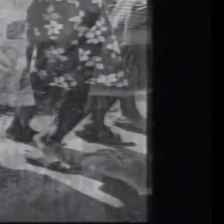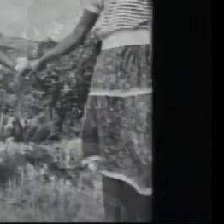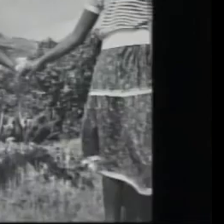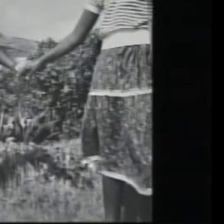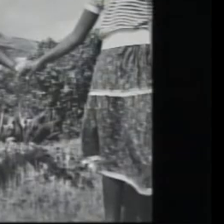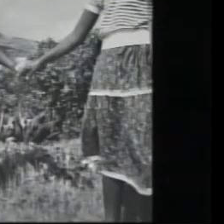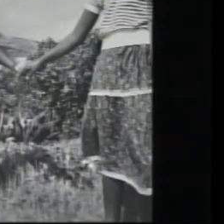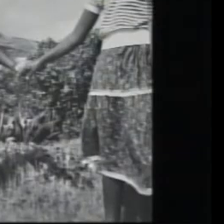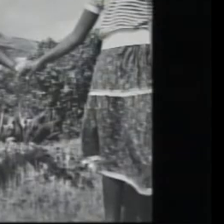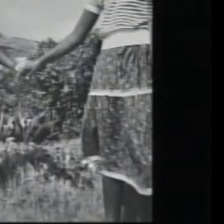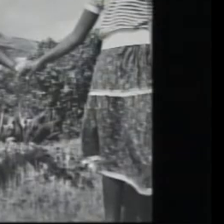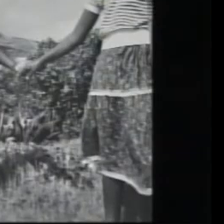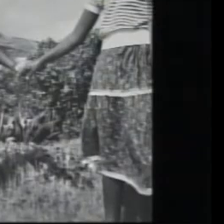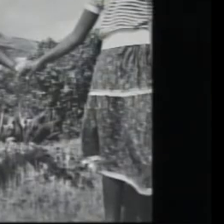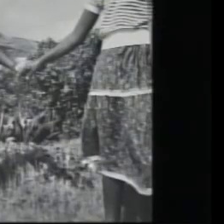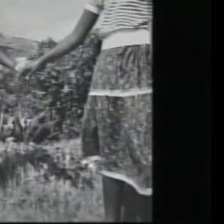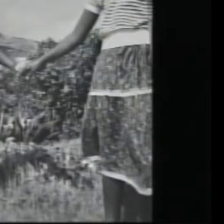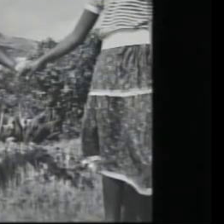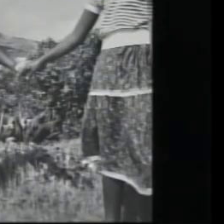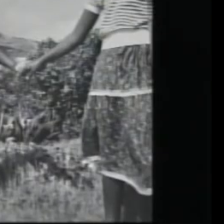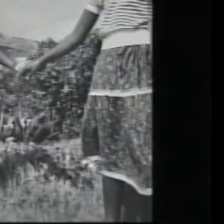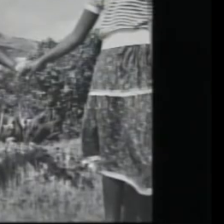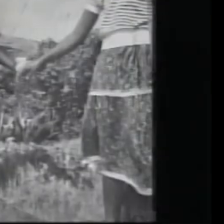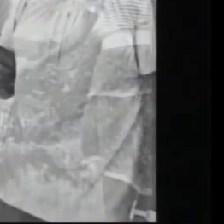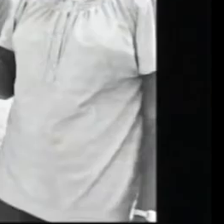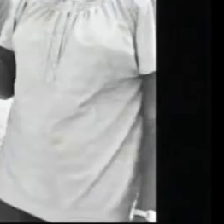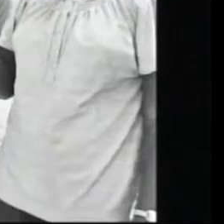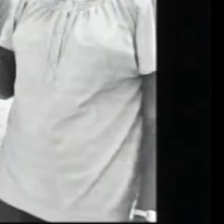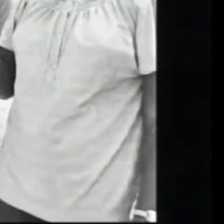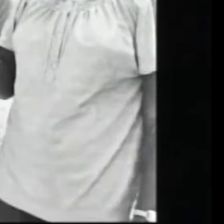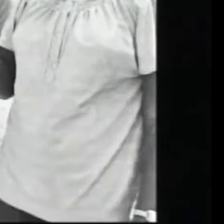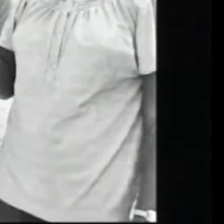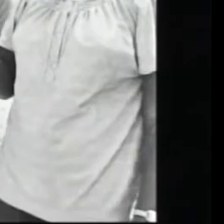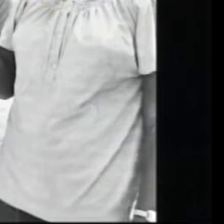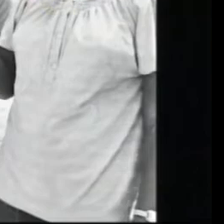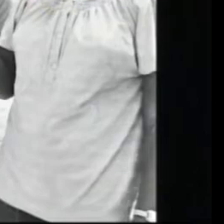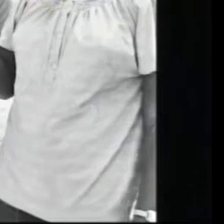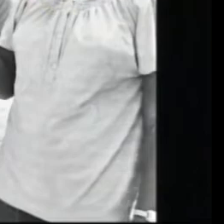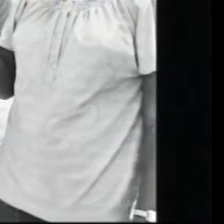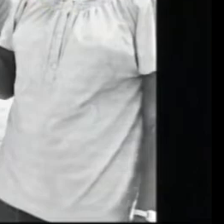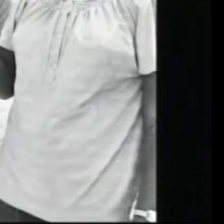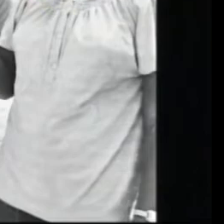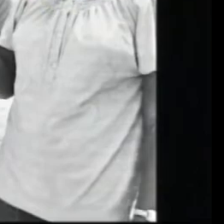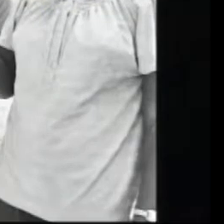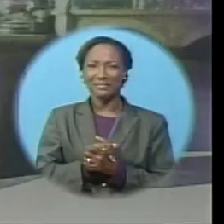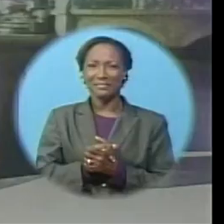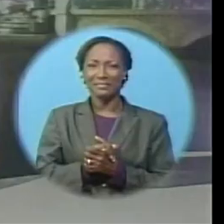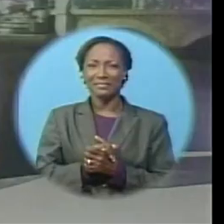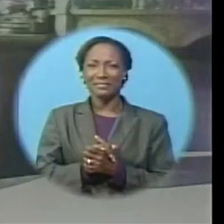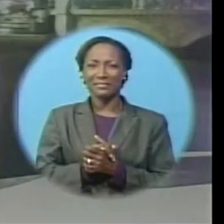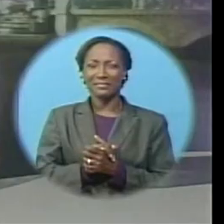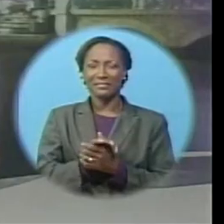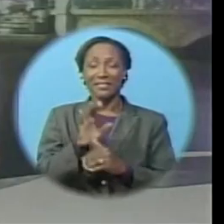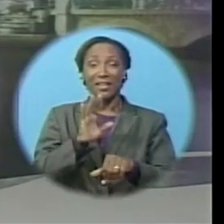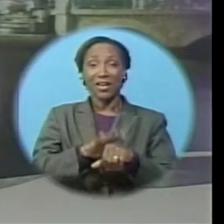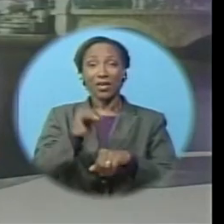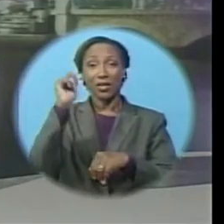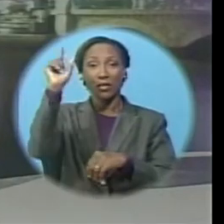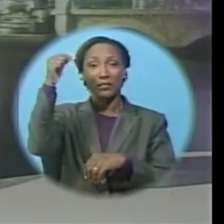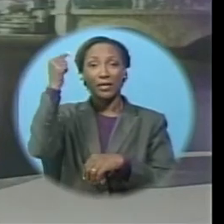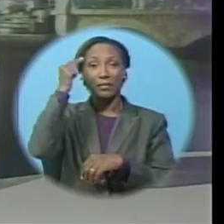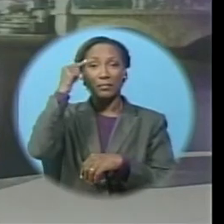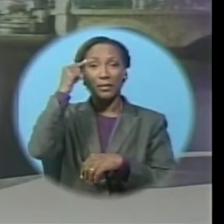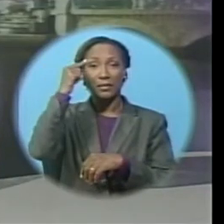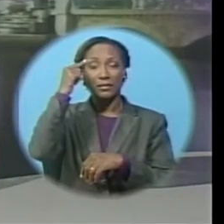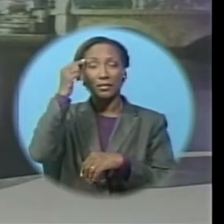join hands and show we love Barbados. Lisa Broom, CBC News. A call for the